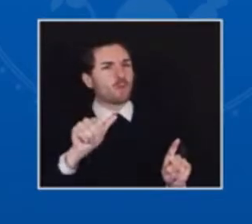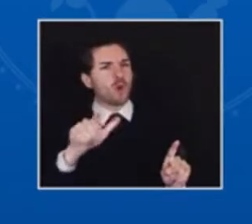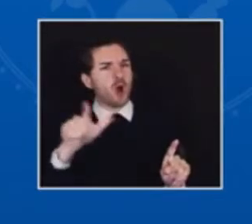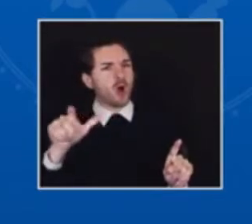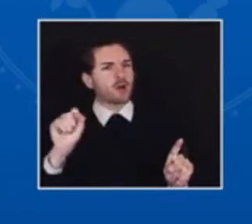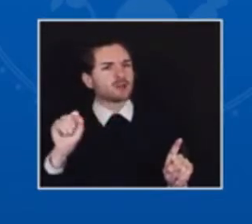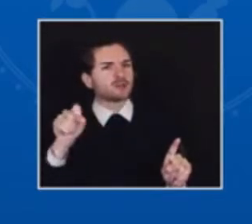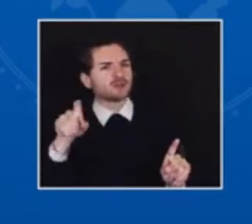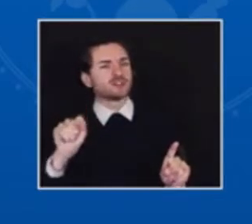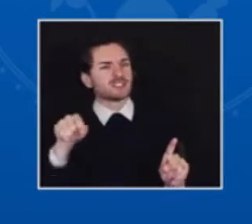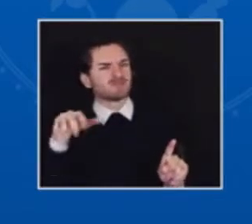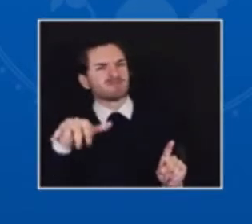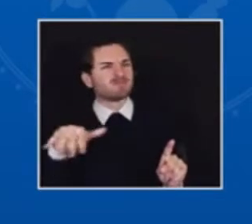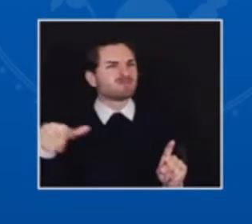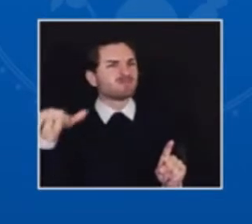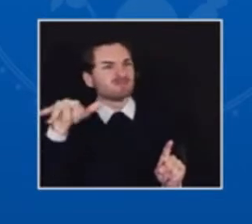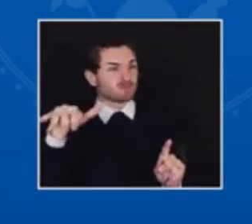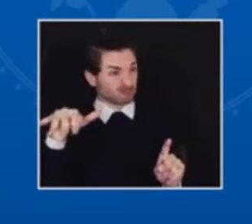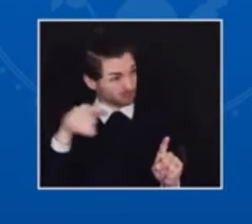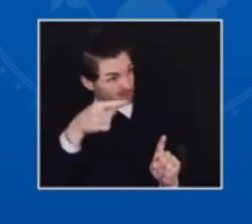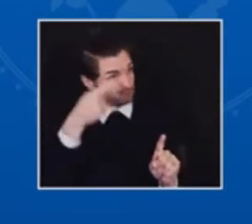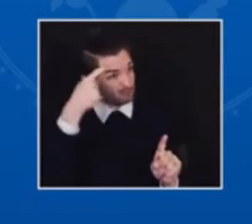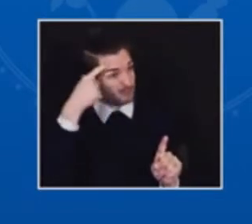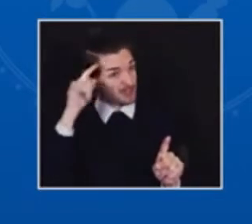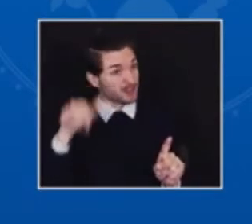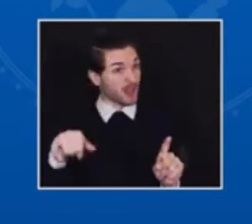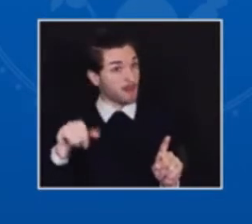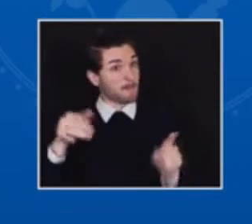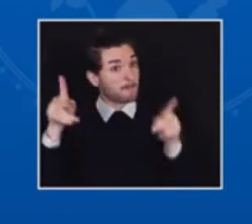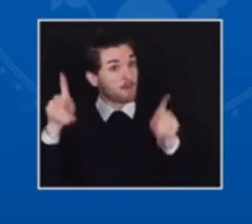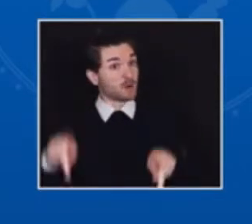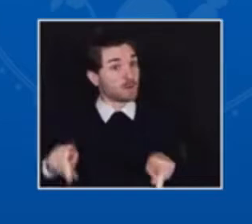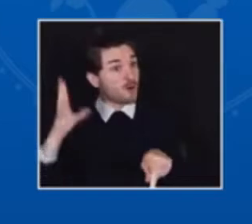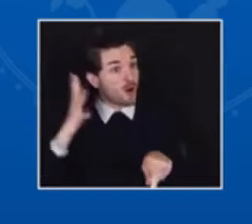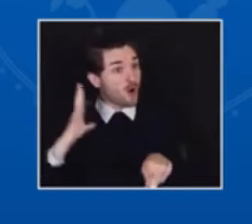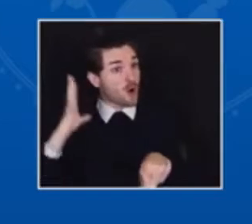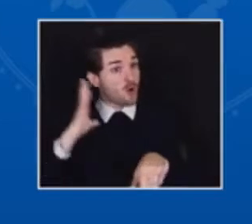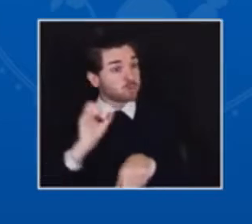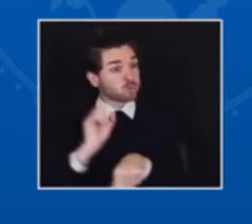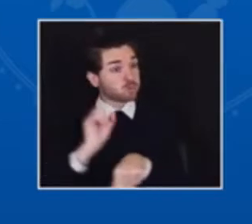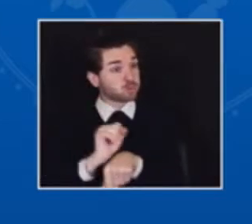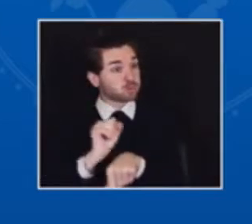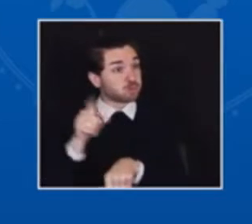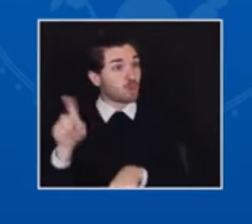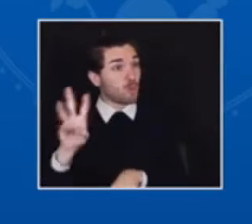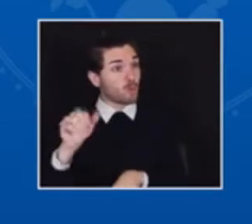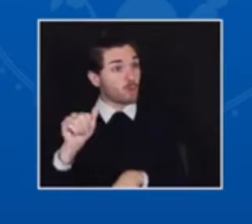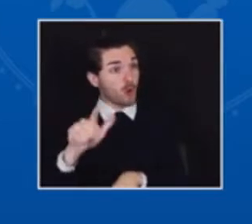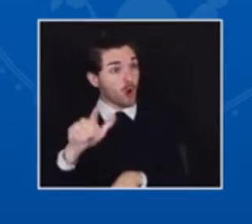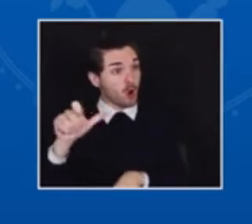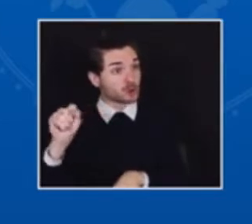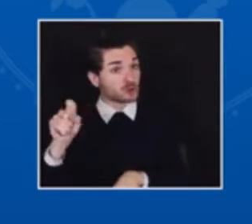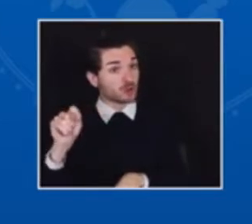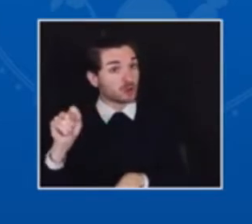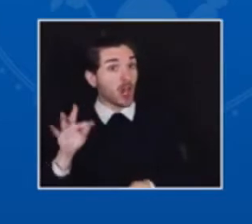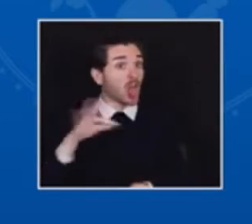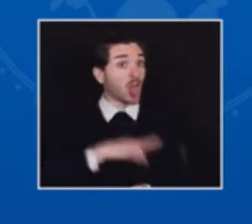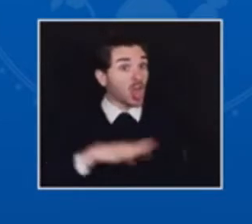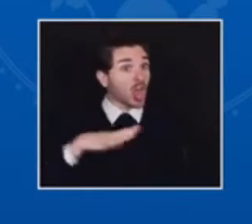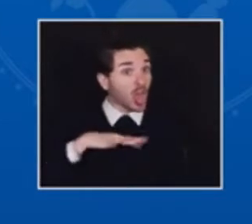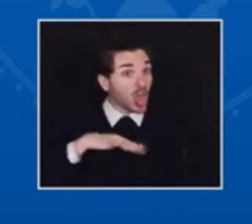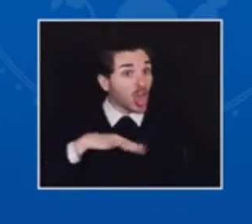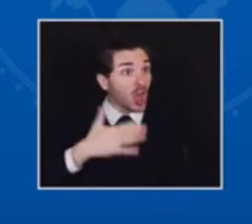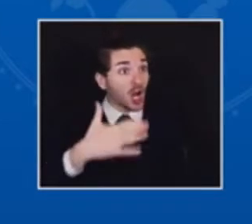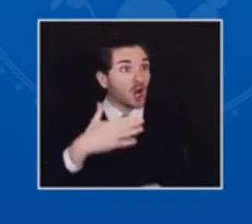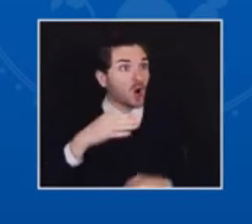president-elect see a Wall Street background as something that's helpful for potential White House staffers and and cabinet officials or does he see a Wall Street